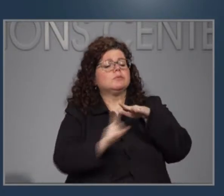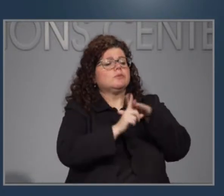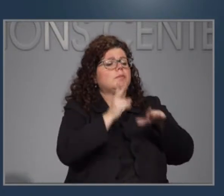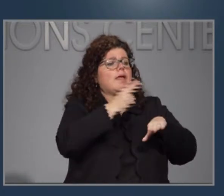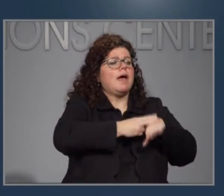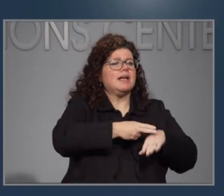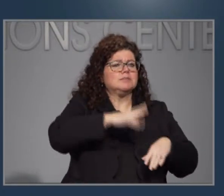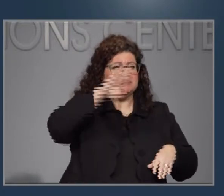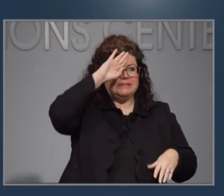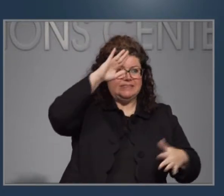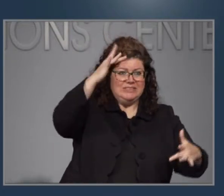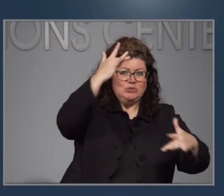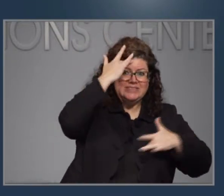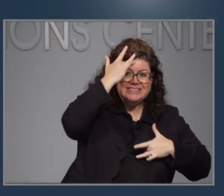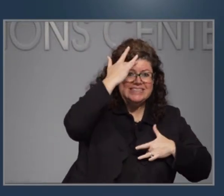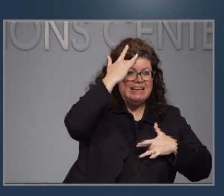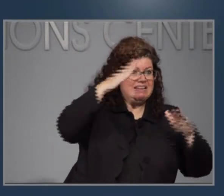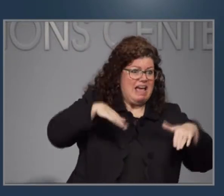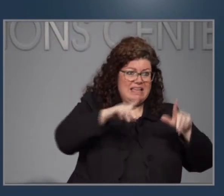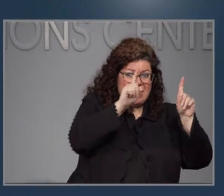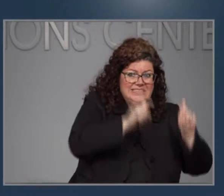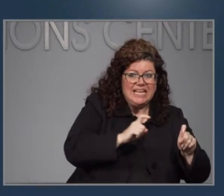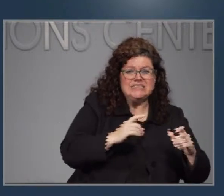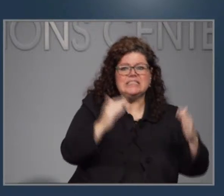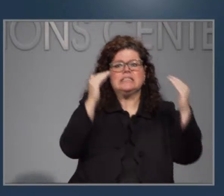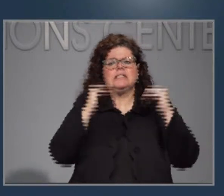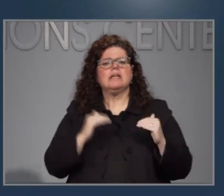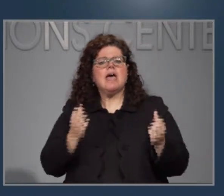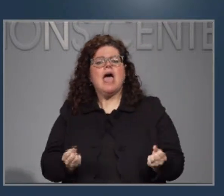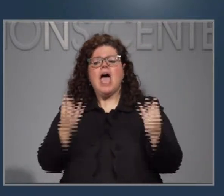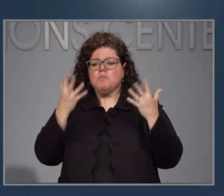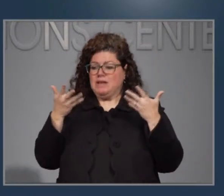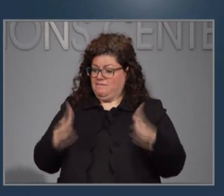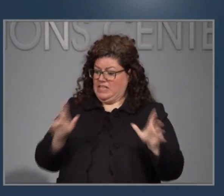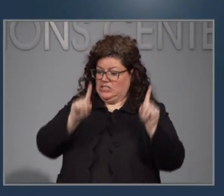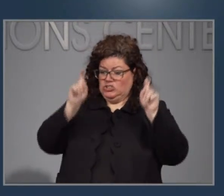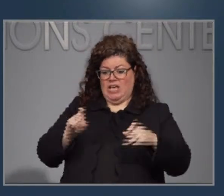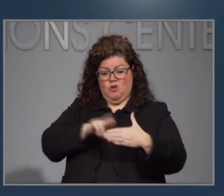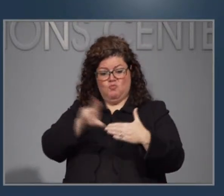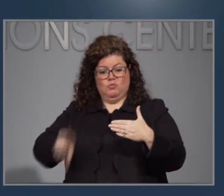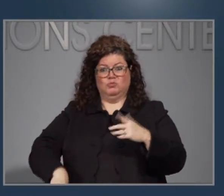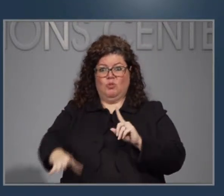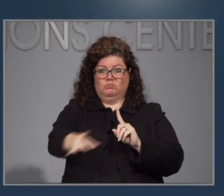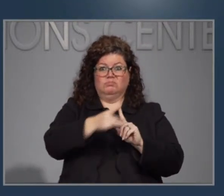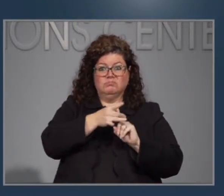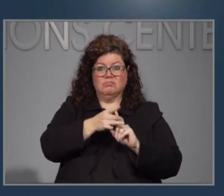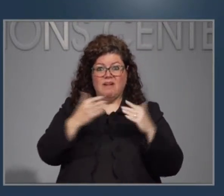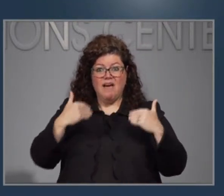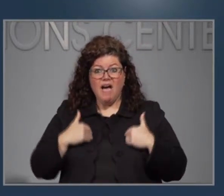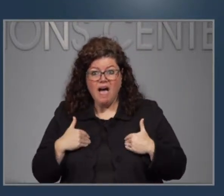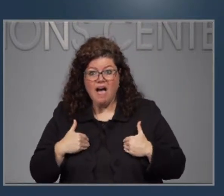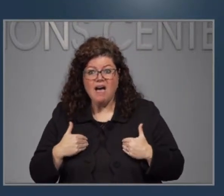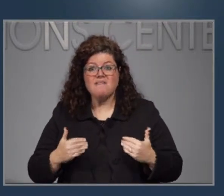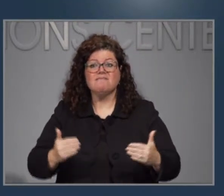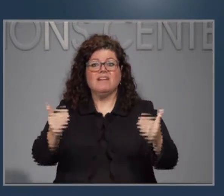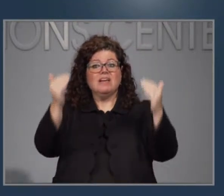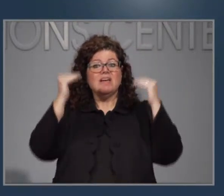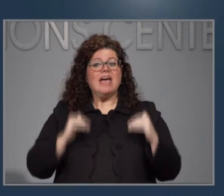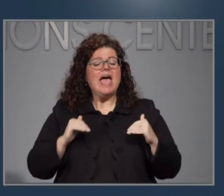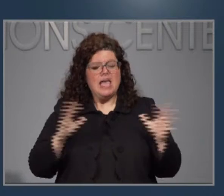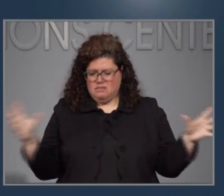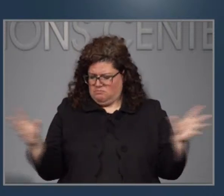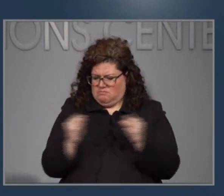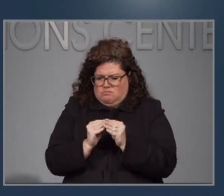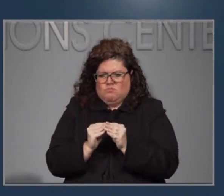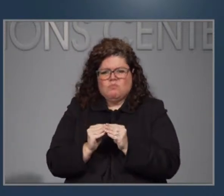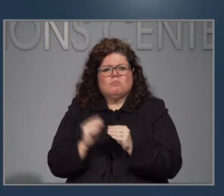cases, positive tests as a percentage of those total tests, and hospitalizations. These subset of metrics are chosen